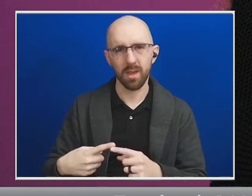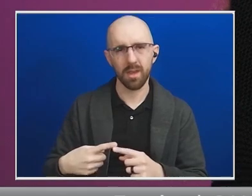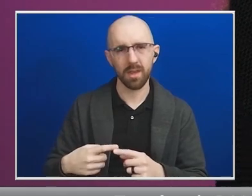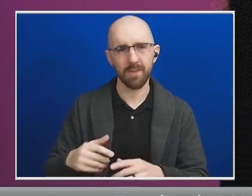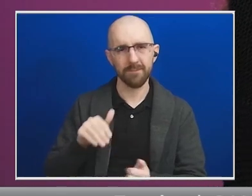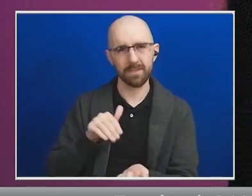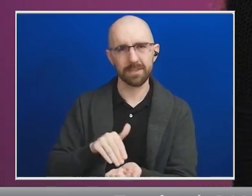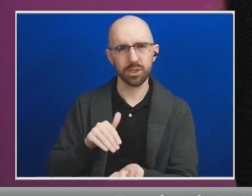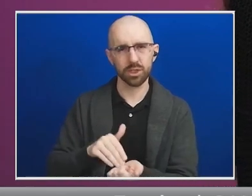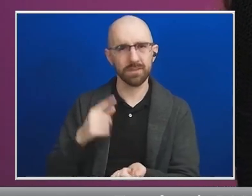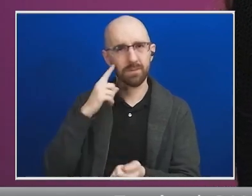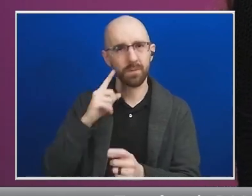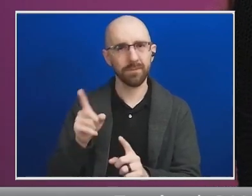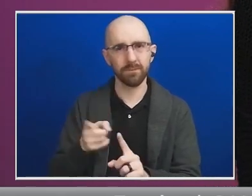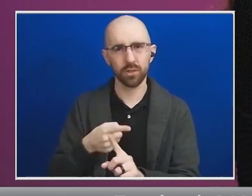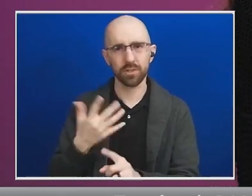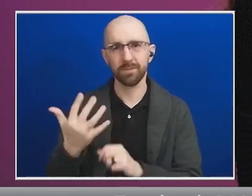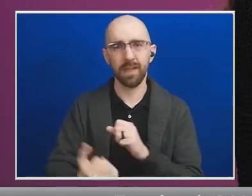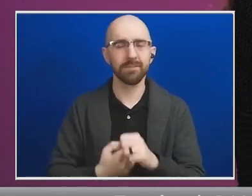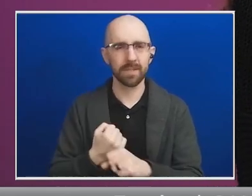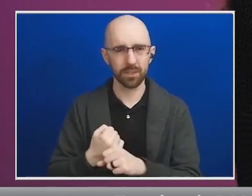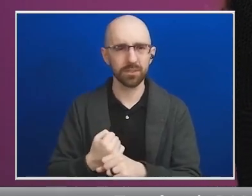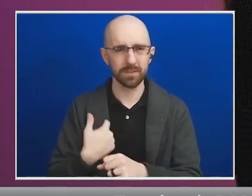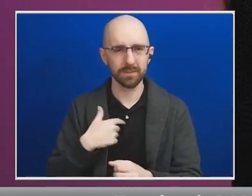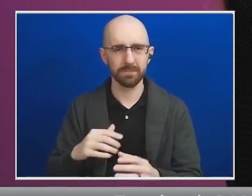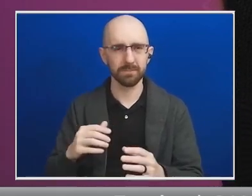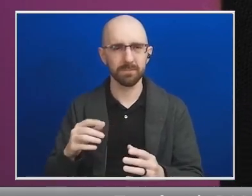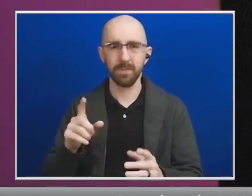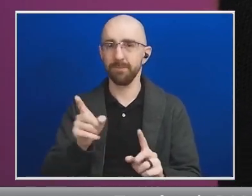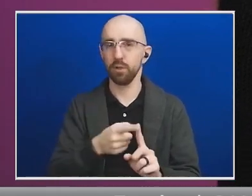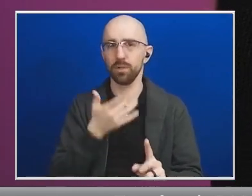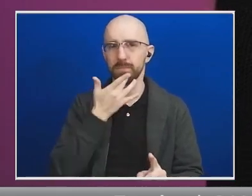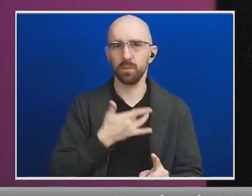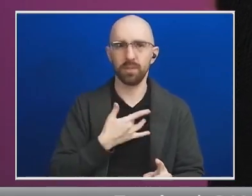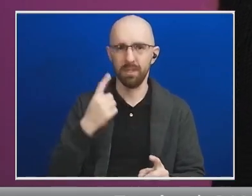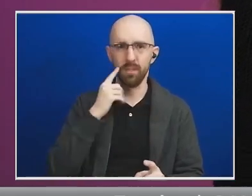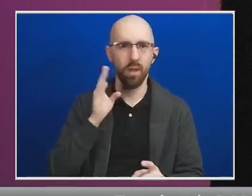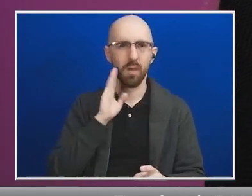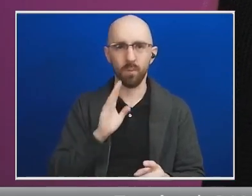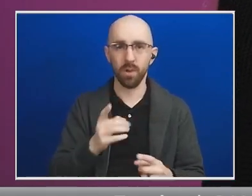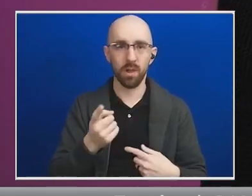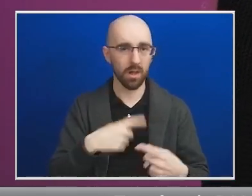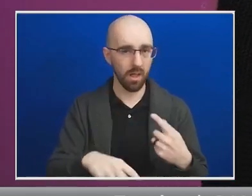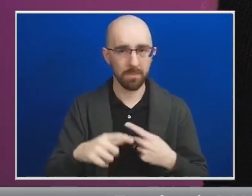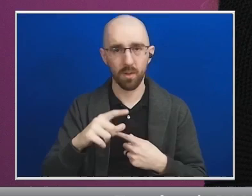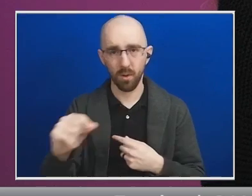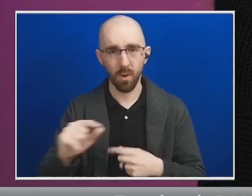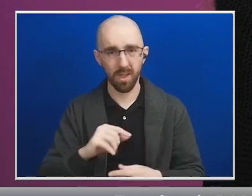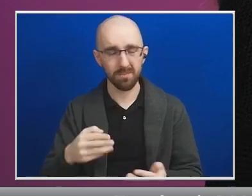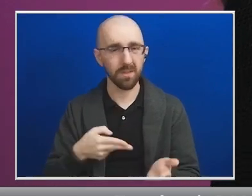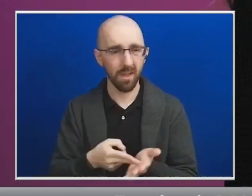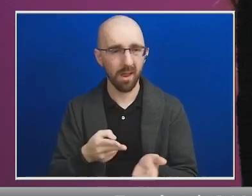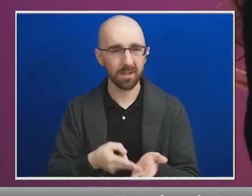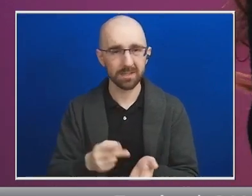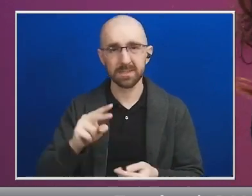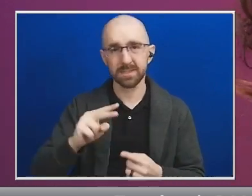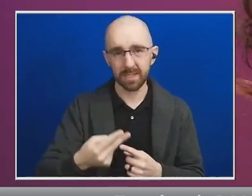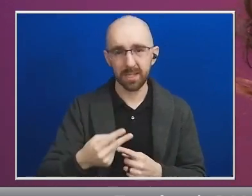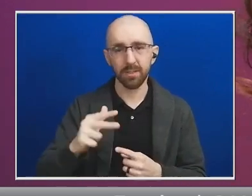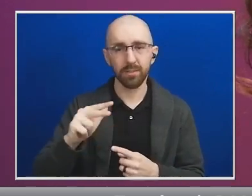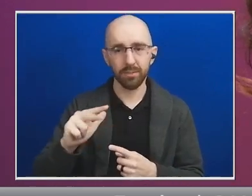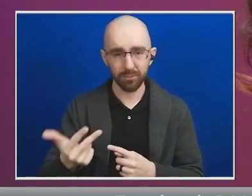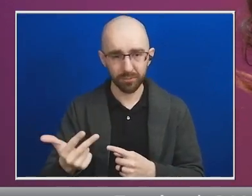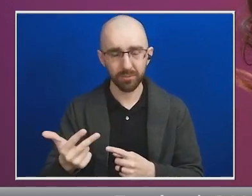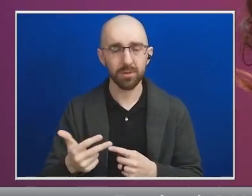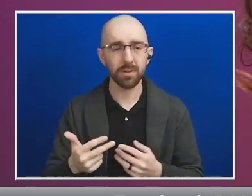first 5 years, we thought the first birthday was going to come and go, and being honest, and then the second and third, and then Miles one